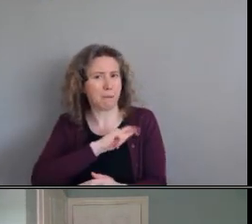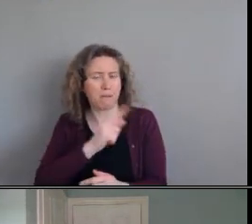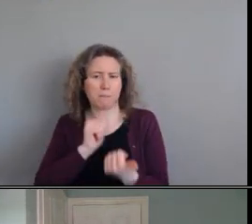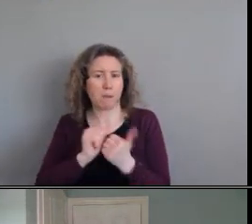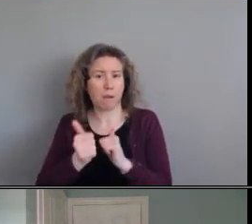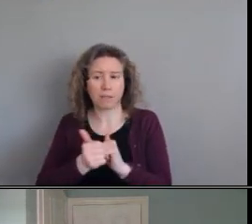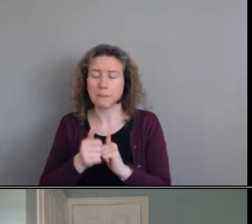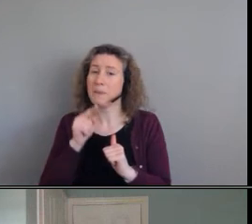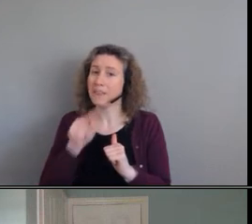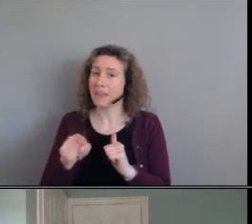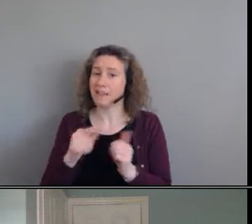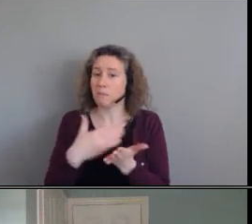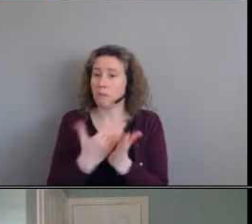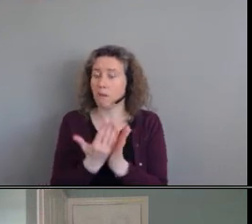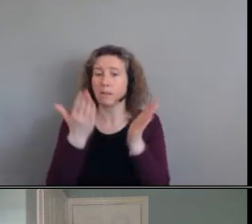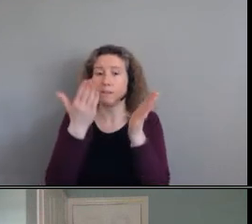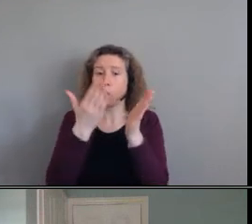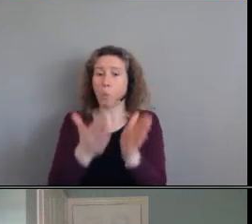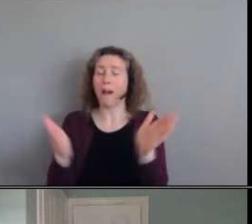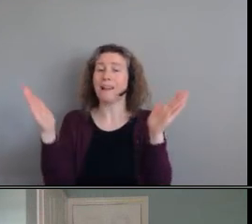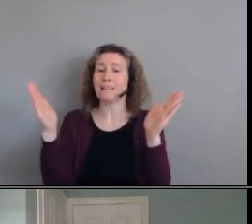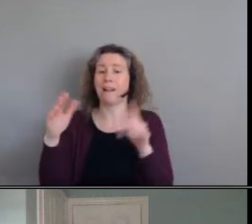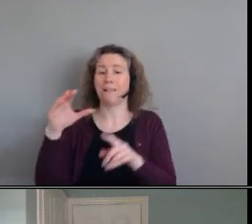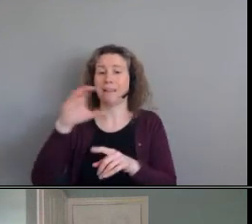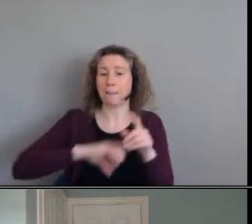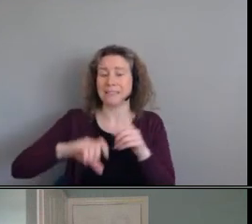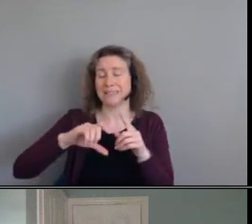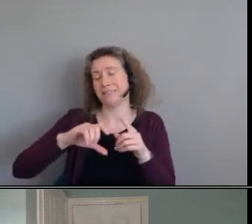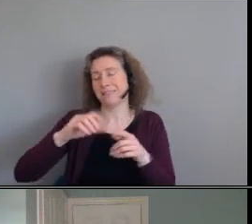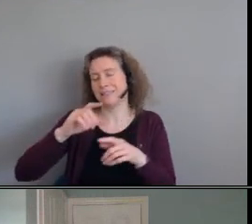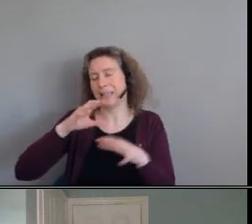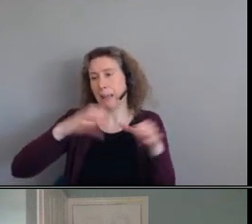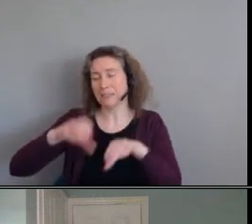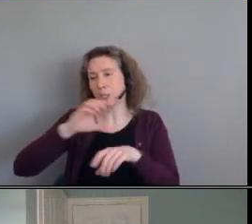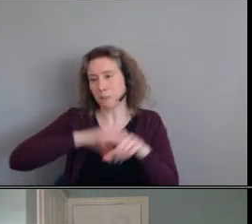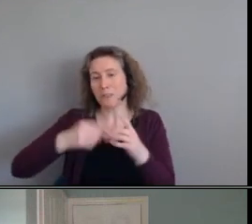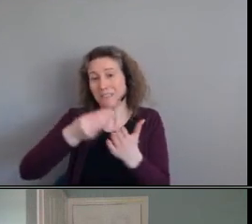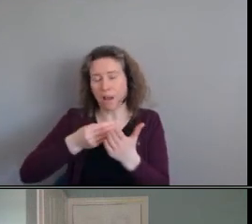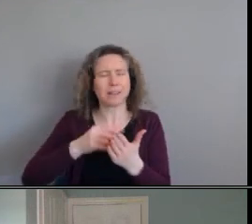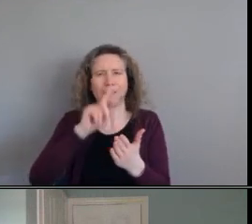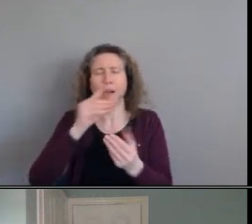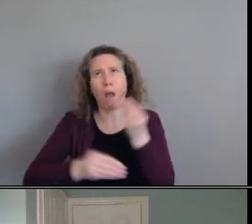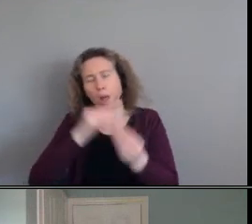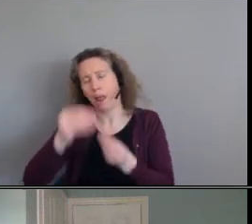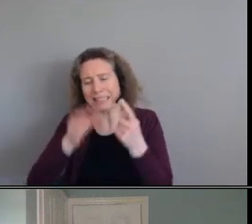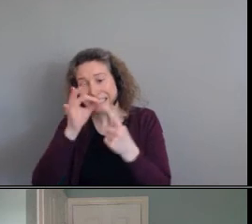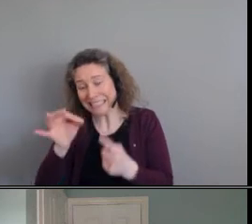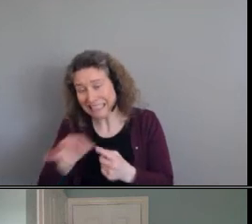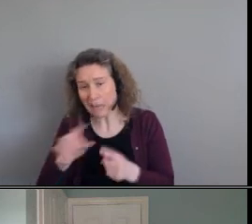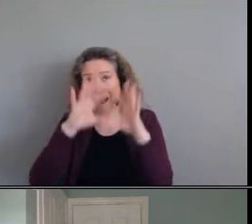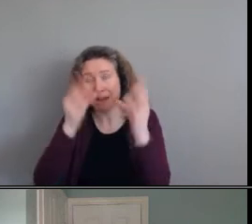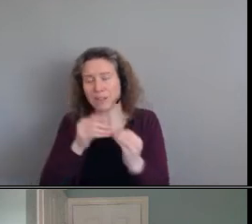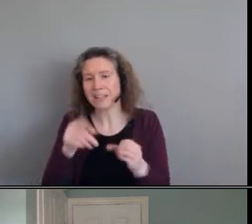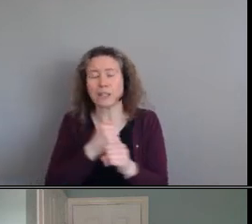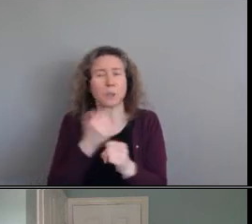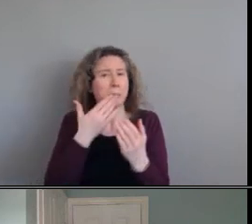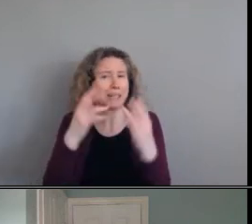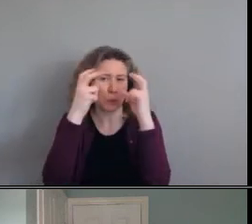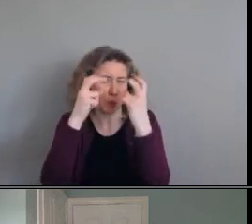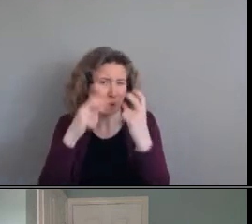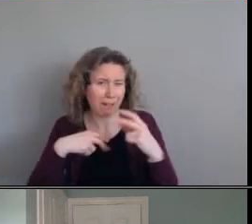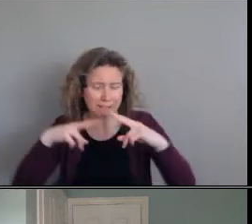of the wider Chemist Community Fund, who I don't have time to go into all the fantastic things they do right now, but Google them or